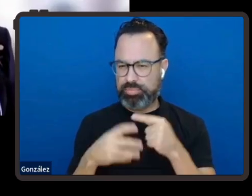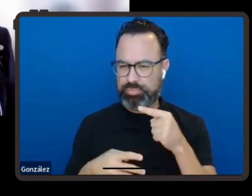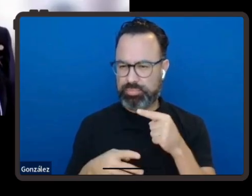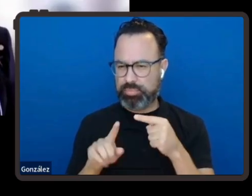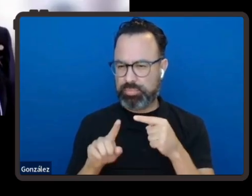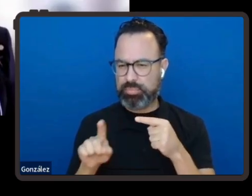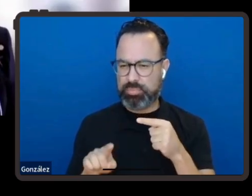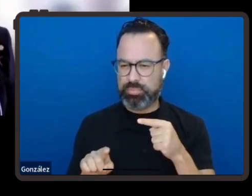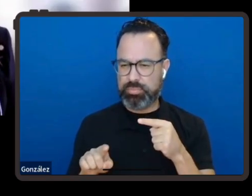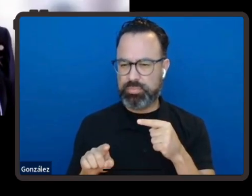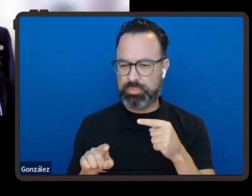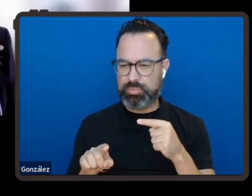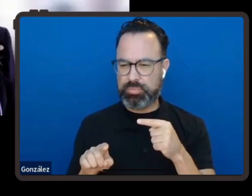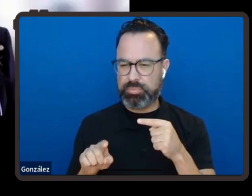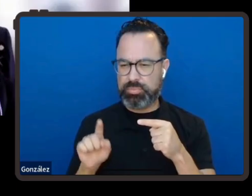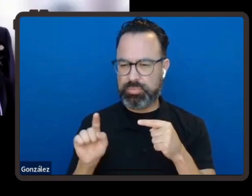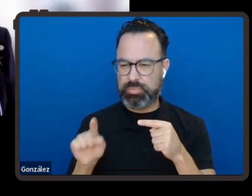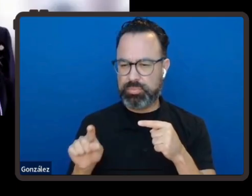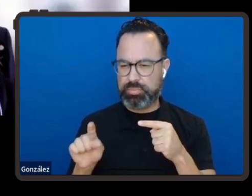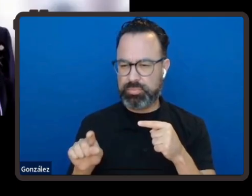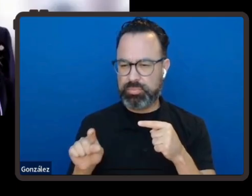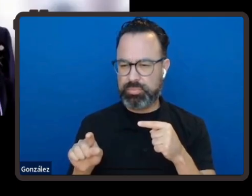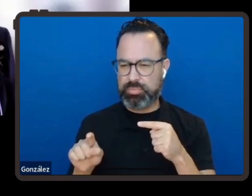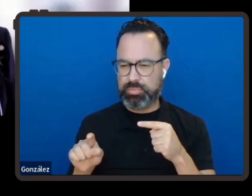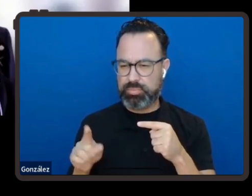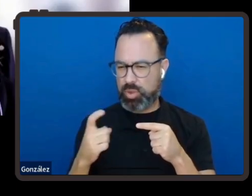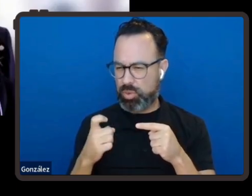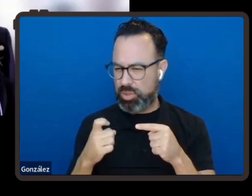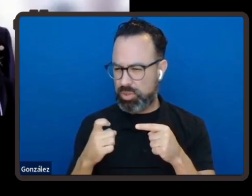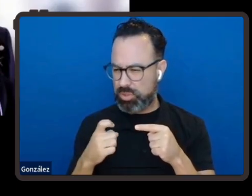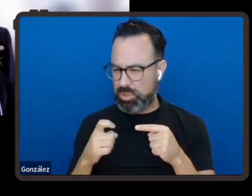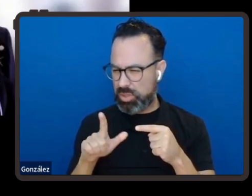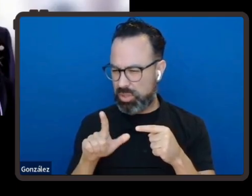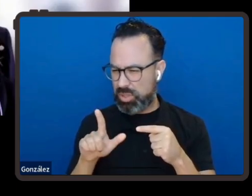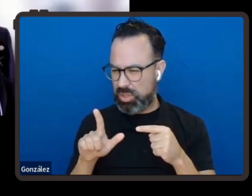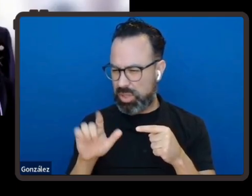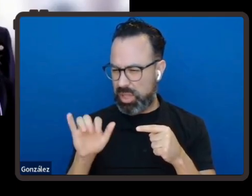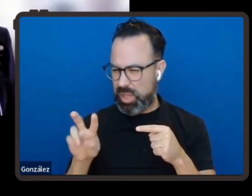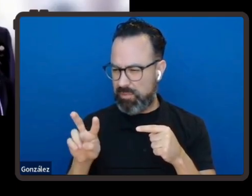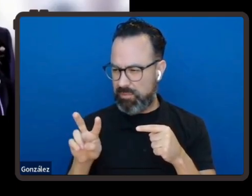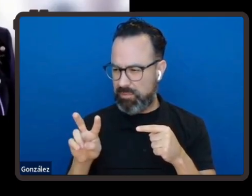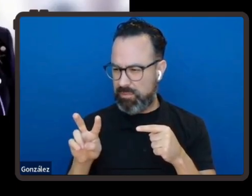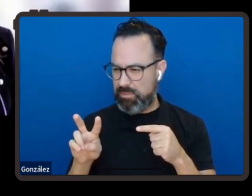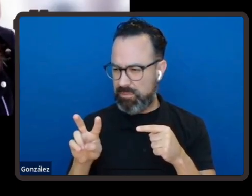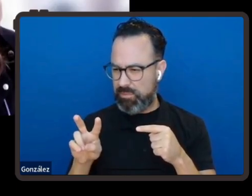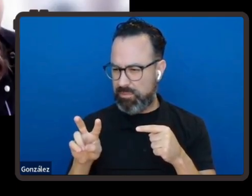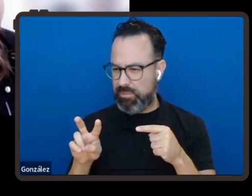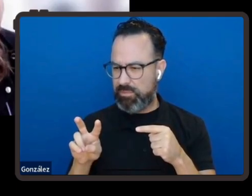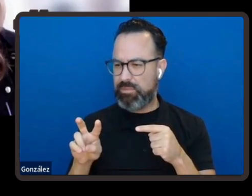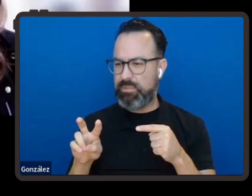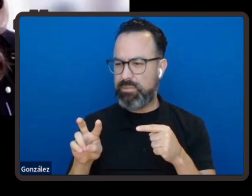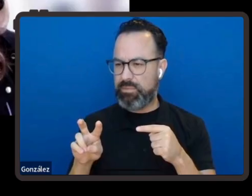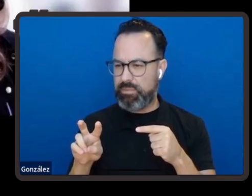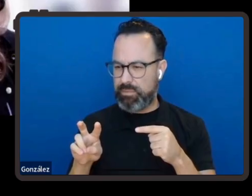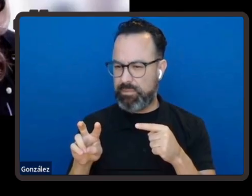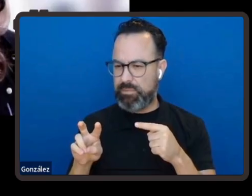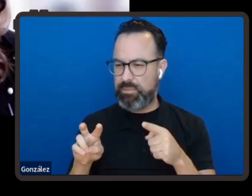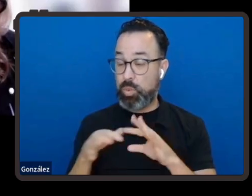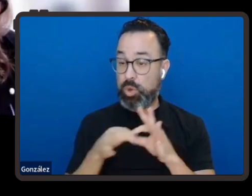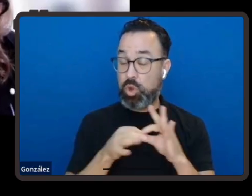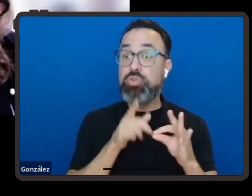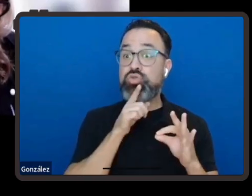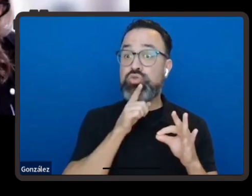have a question from Liv, I believe. So regarding swallowing, and does